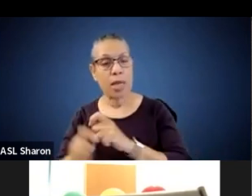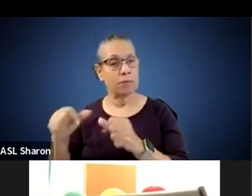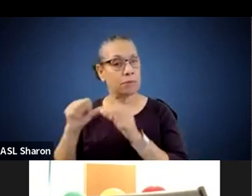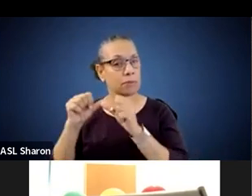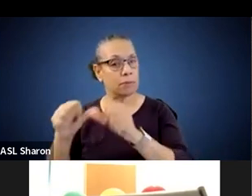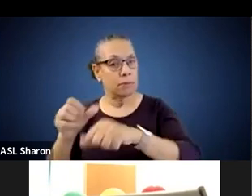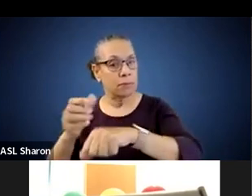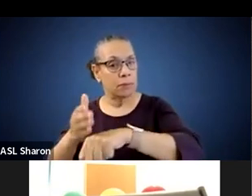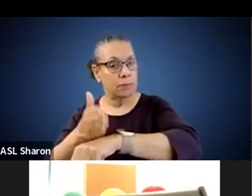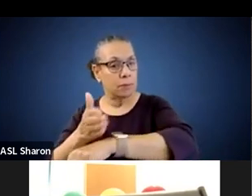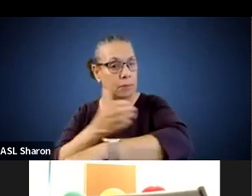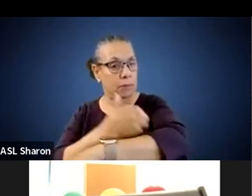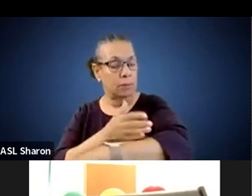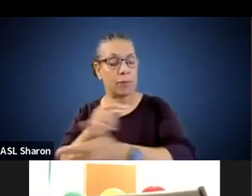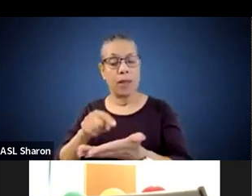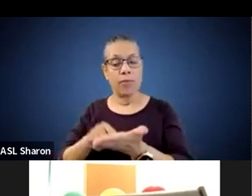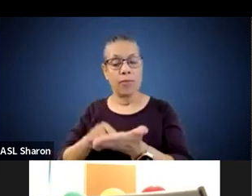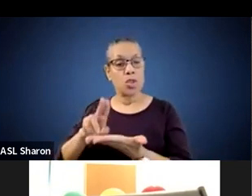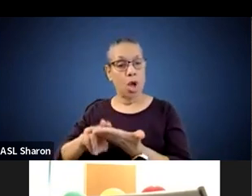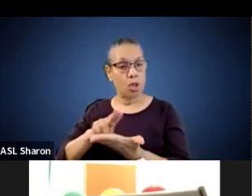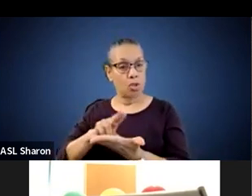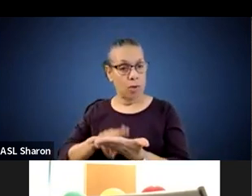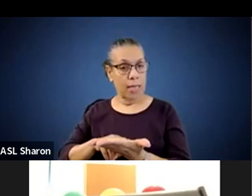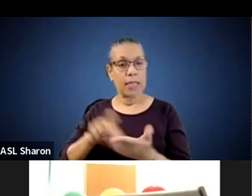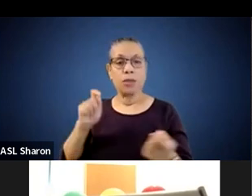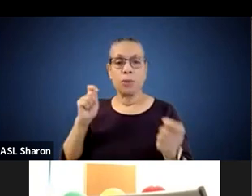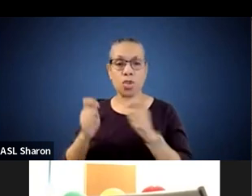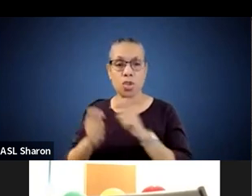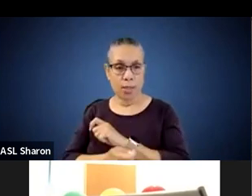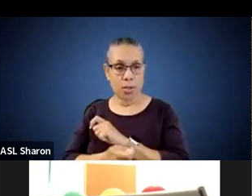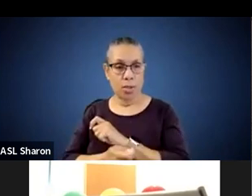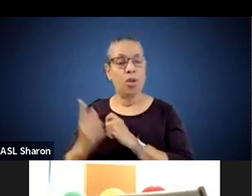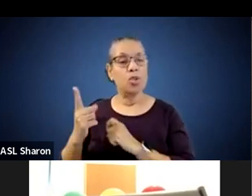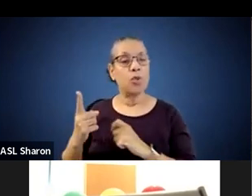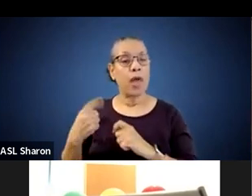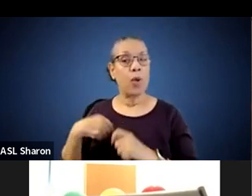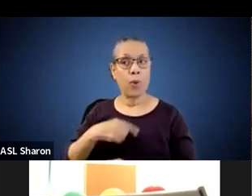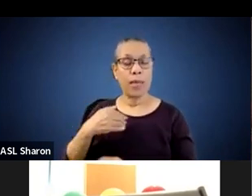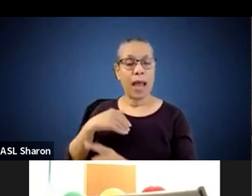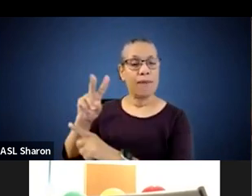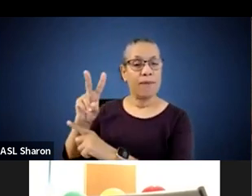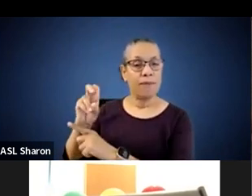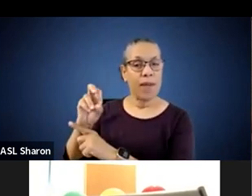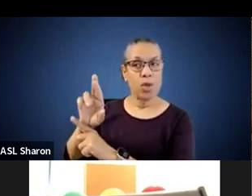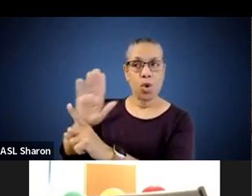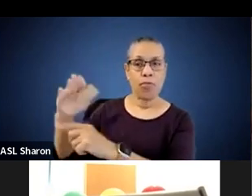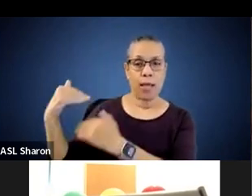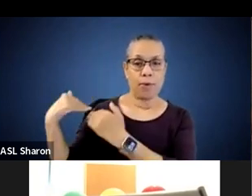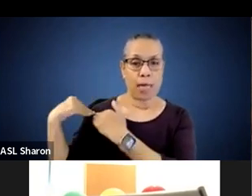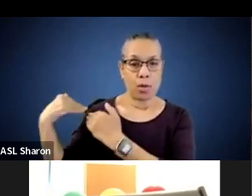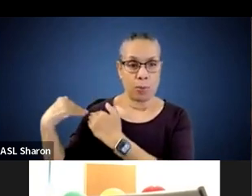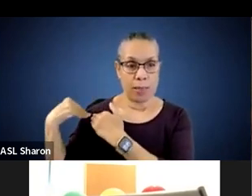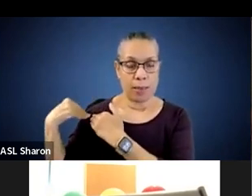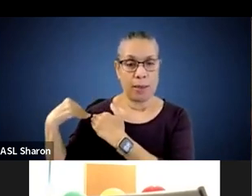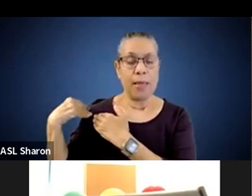the contract's been entirely restructured to focus on vendor accountability and it's tied to financial incentives based